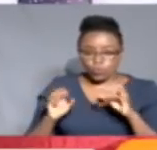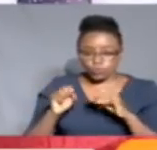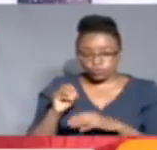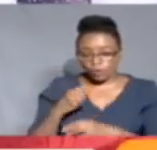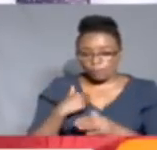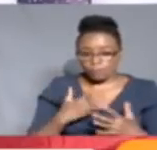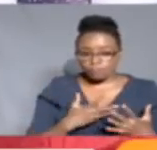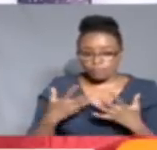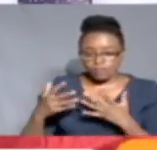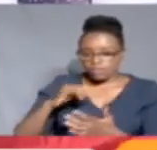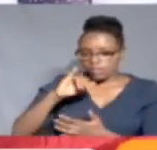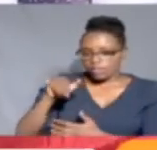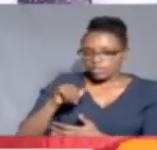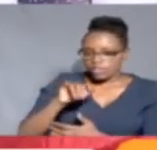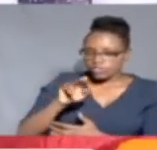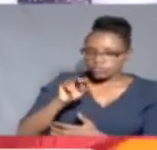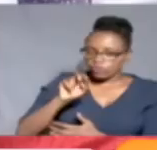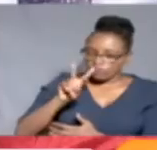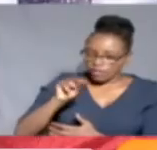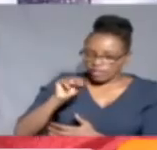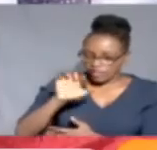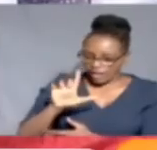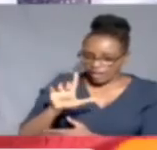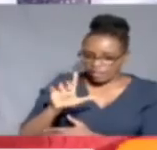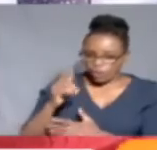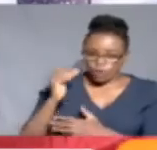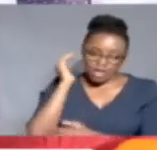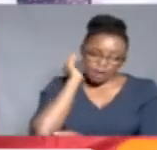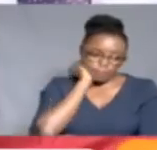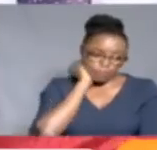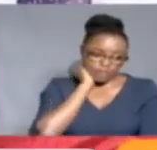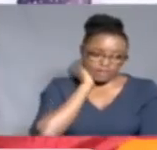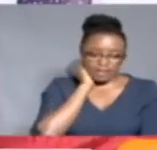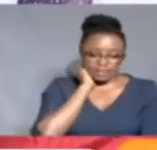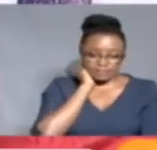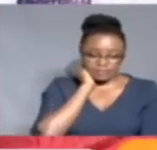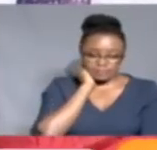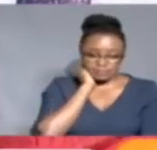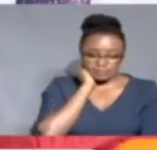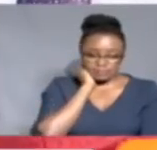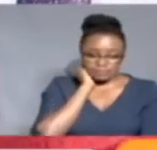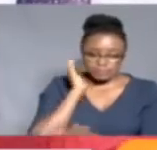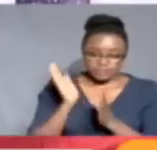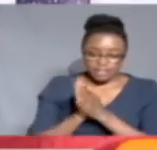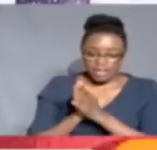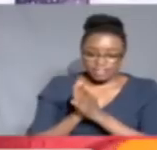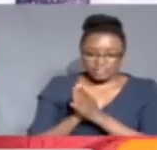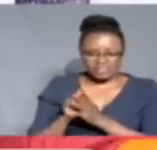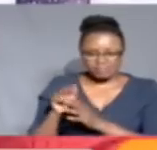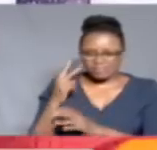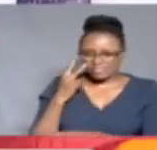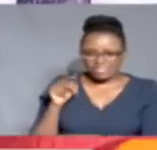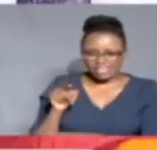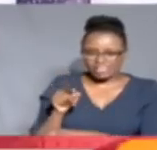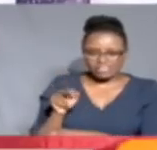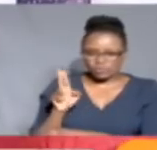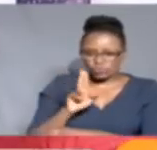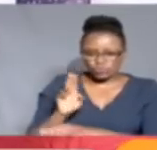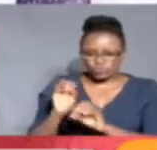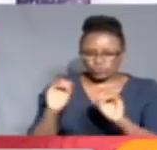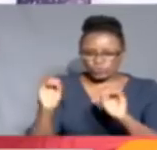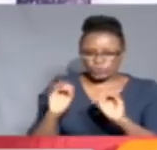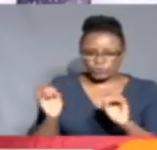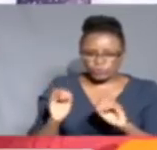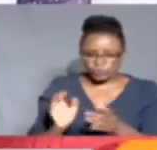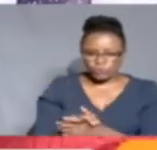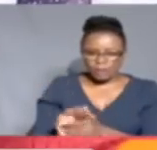a juvenile remand in Muranga. And I was not used to this. We attempted